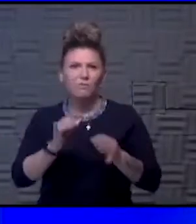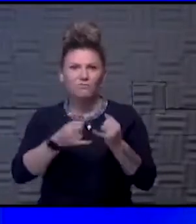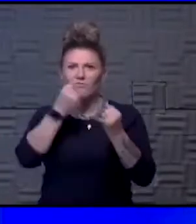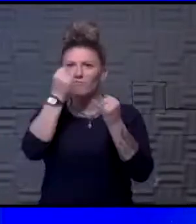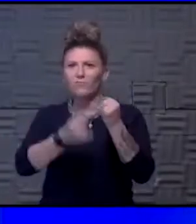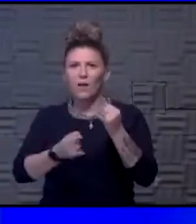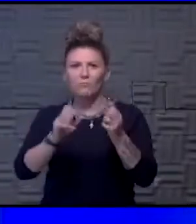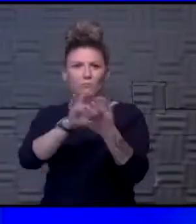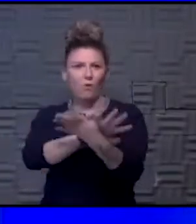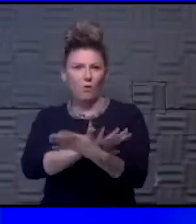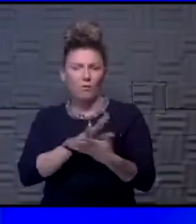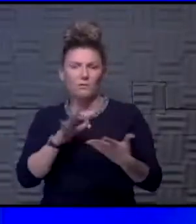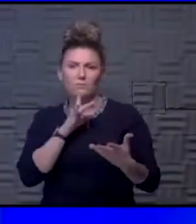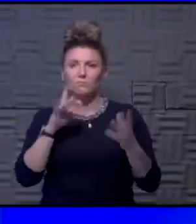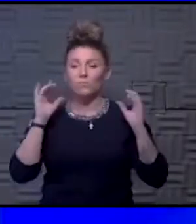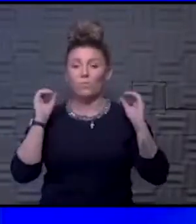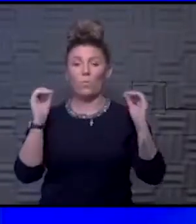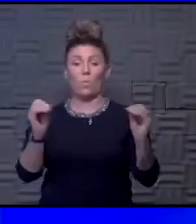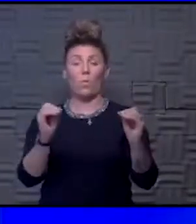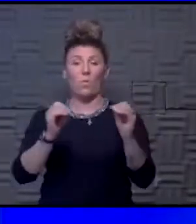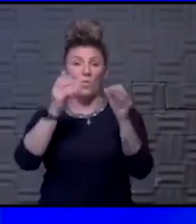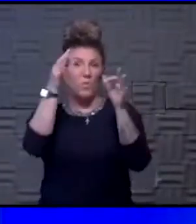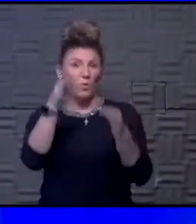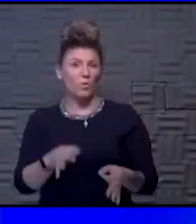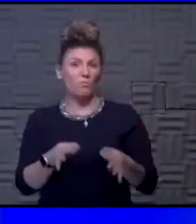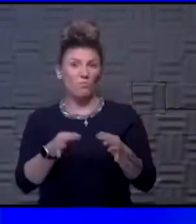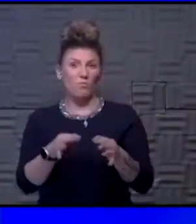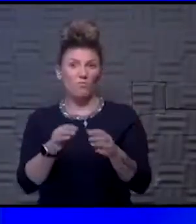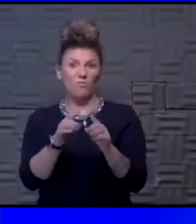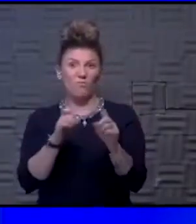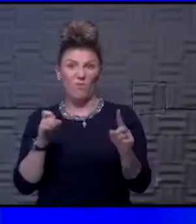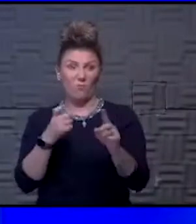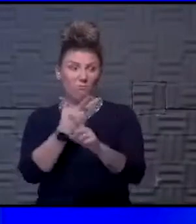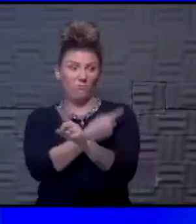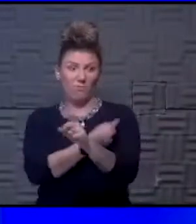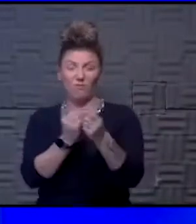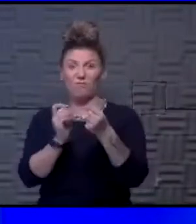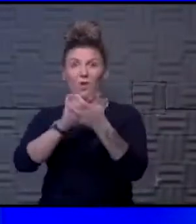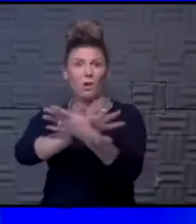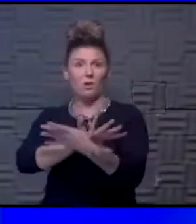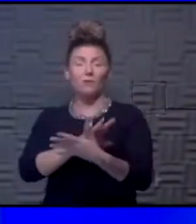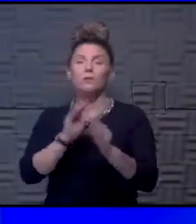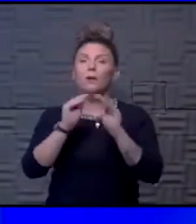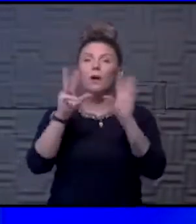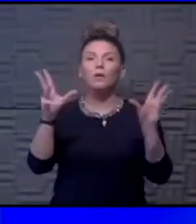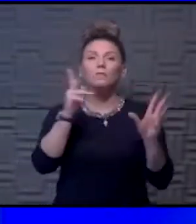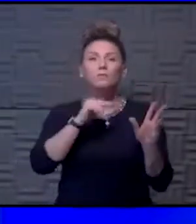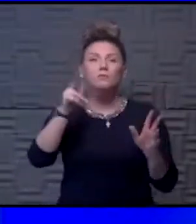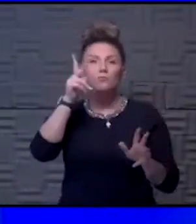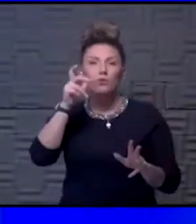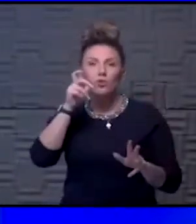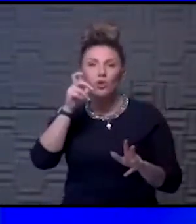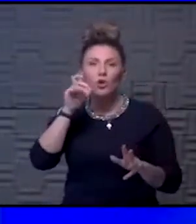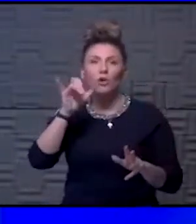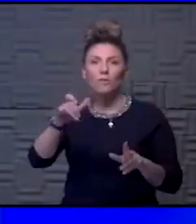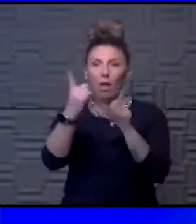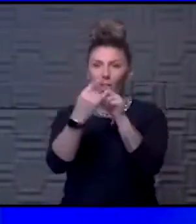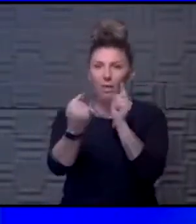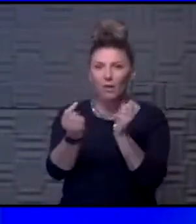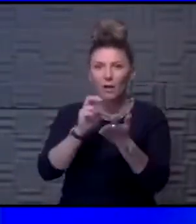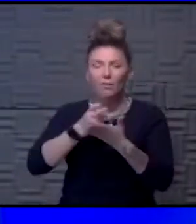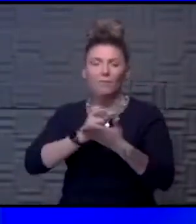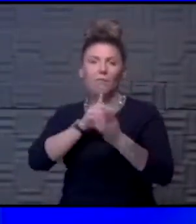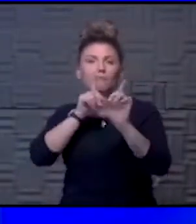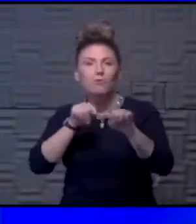no determination of cause of death from those. Now, obviously, we have heard about the anaphylaxis reactions. We know